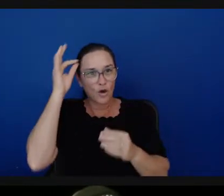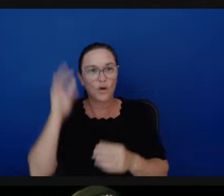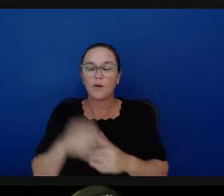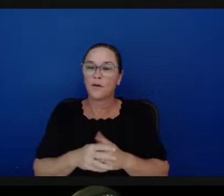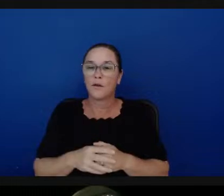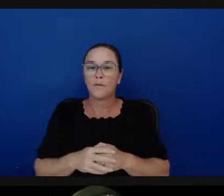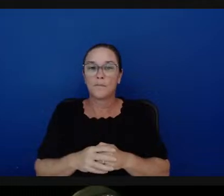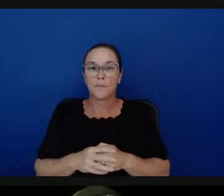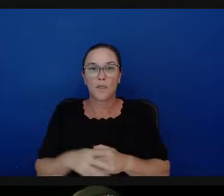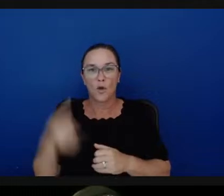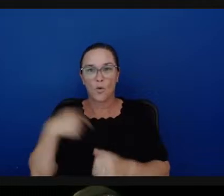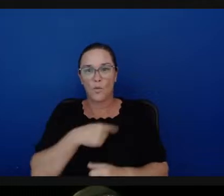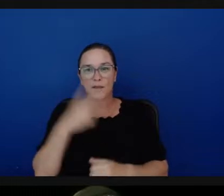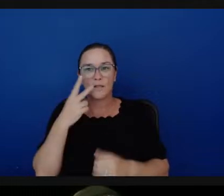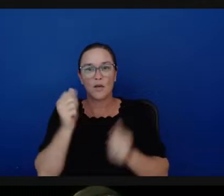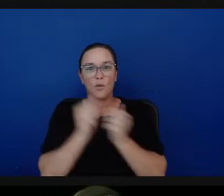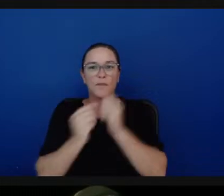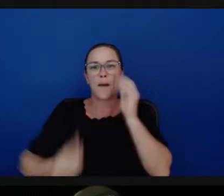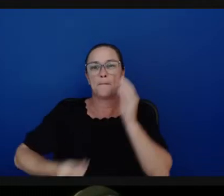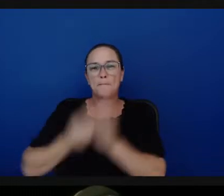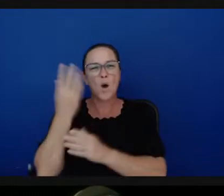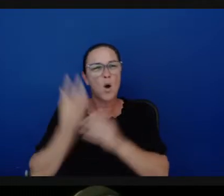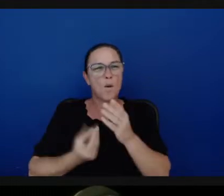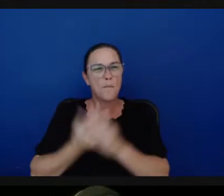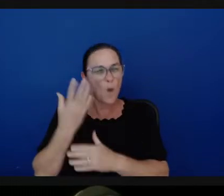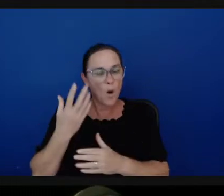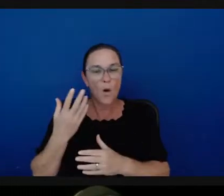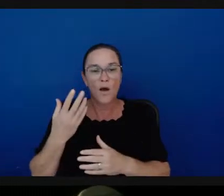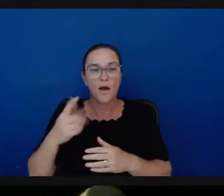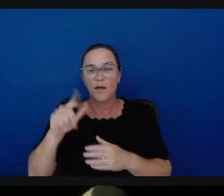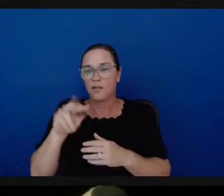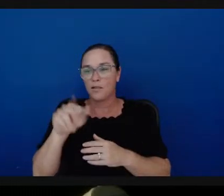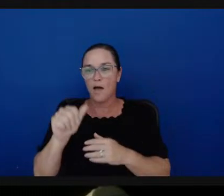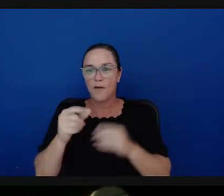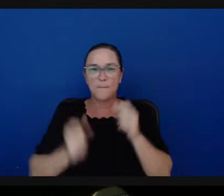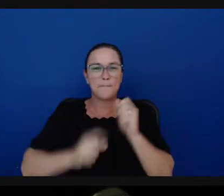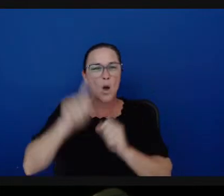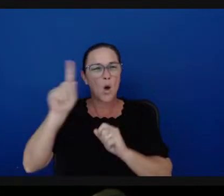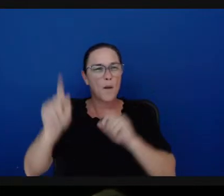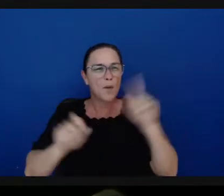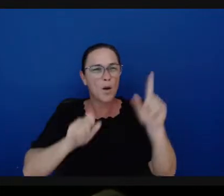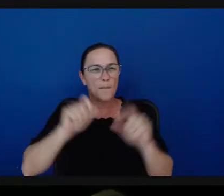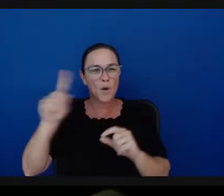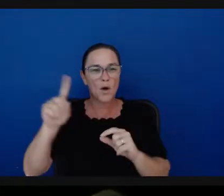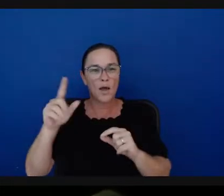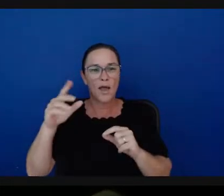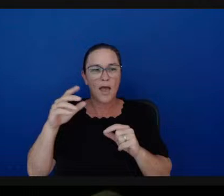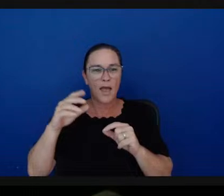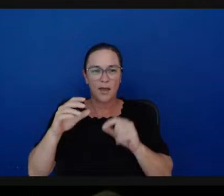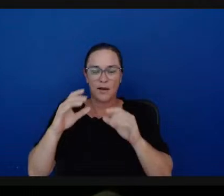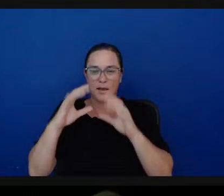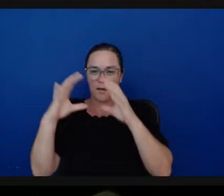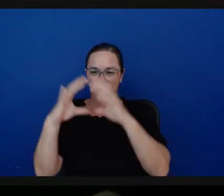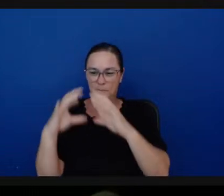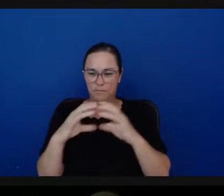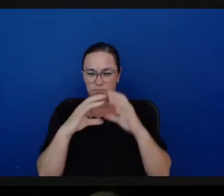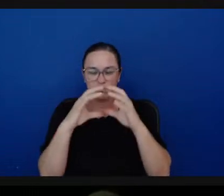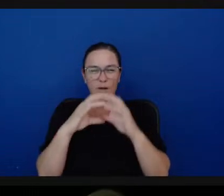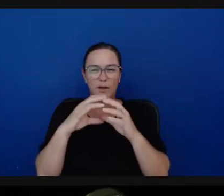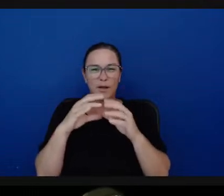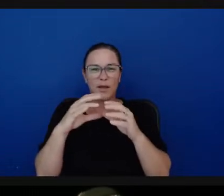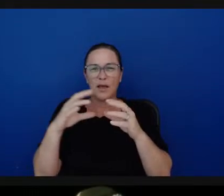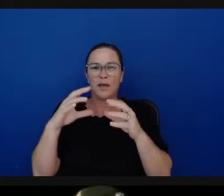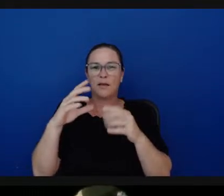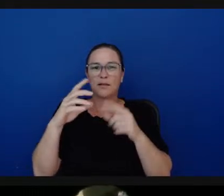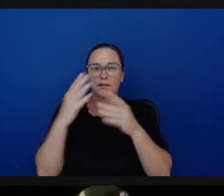these high fountains is that the lava is bursting up and these big clots, and what happens is those clots kind of stretch out